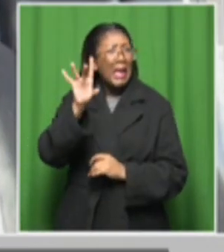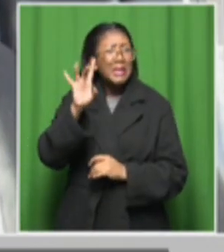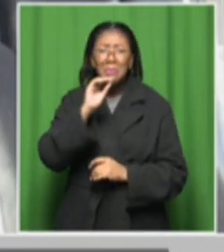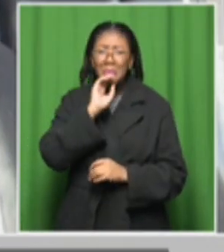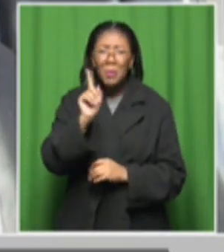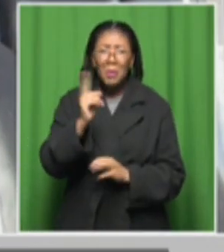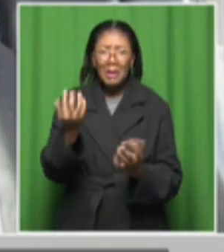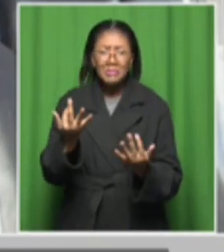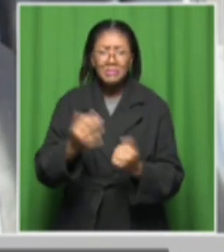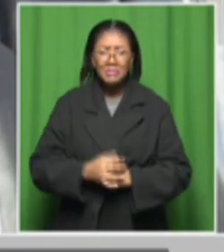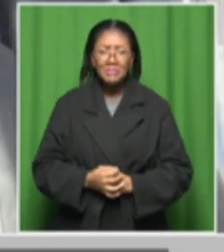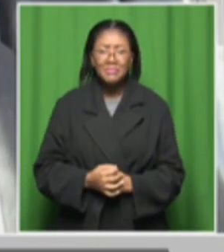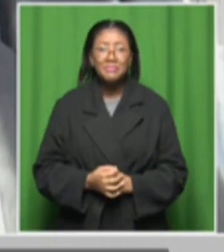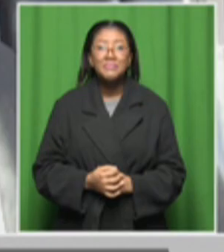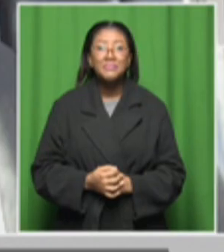continue this chat.